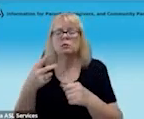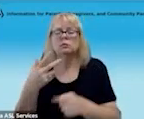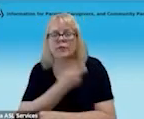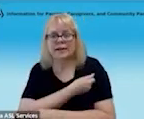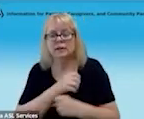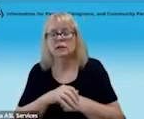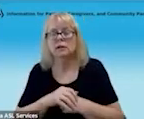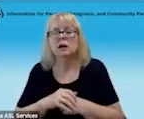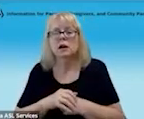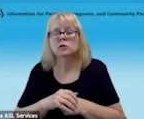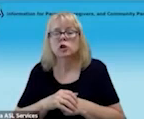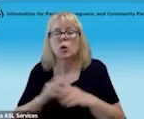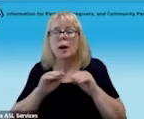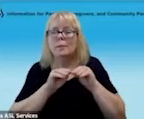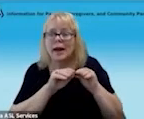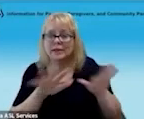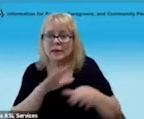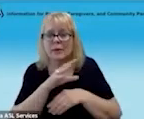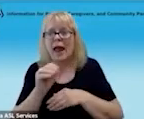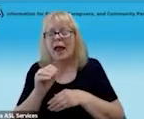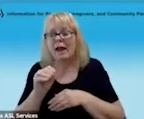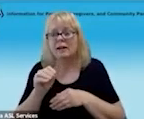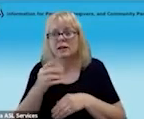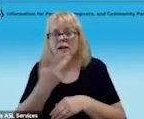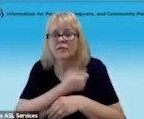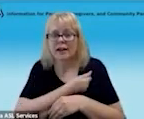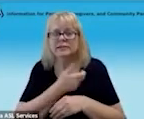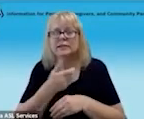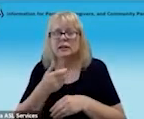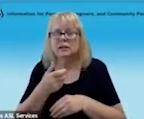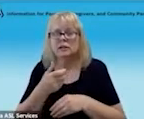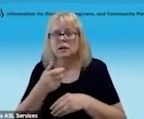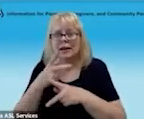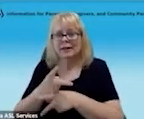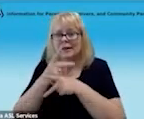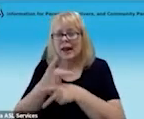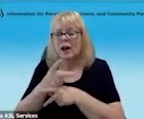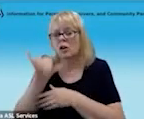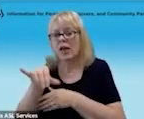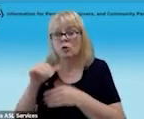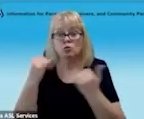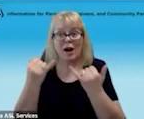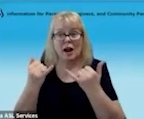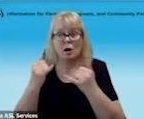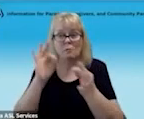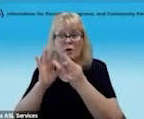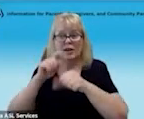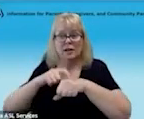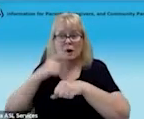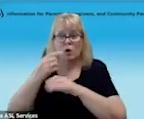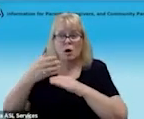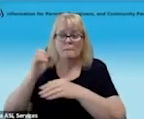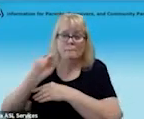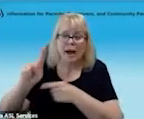use vaccine or every visit as an opportunity for vaccination. We also partner our pandemic or